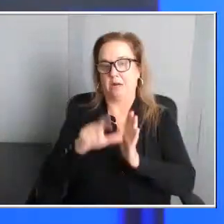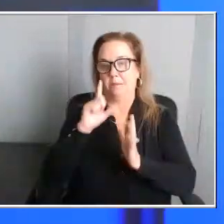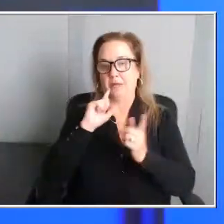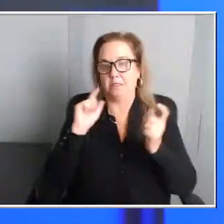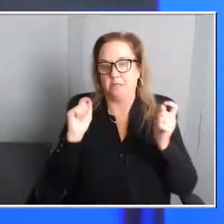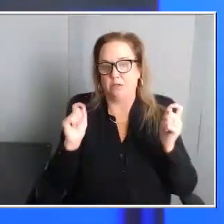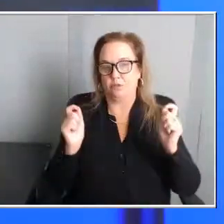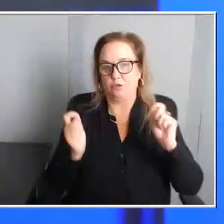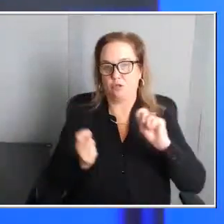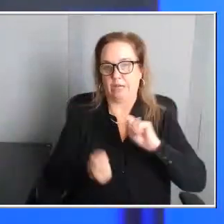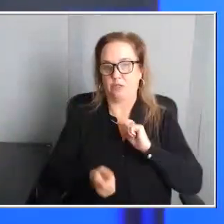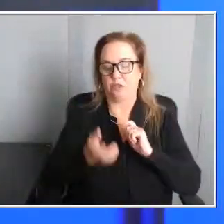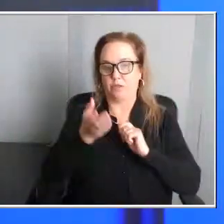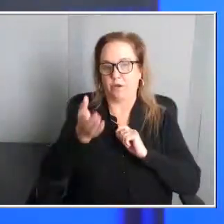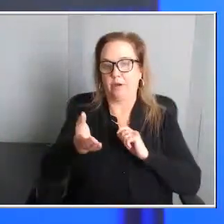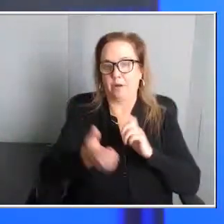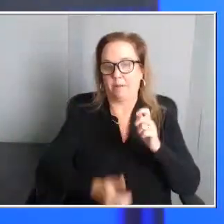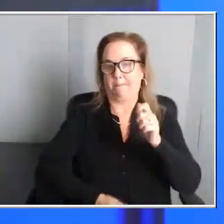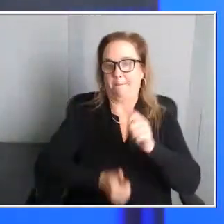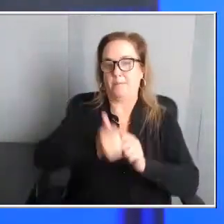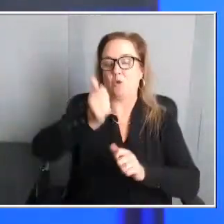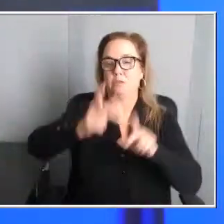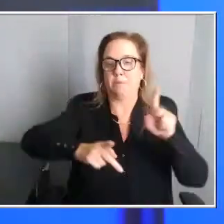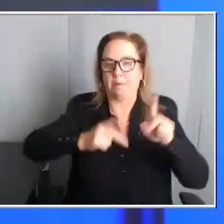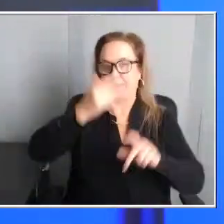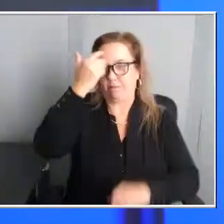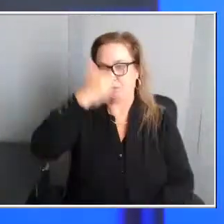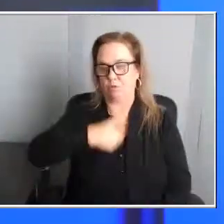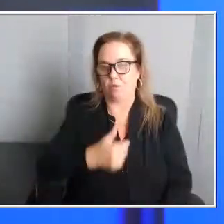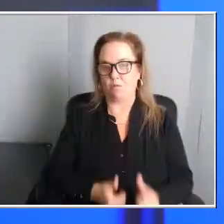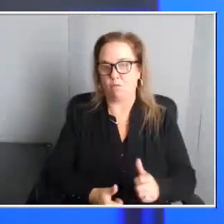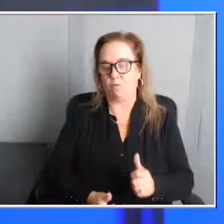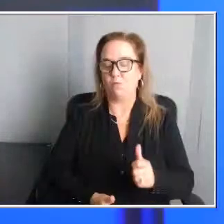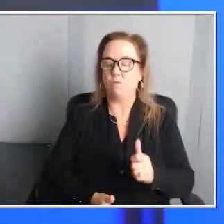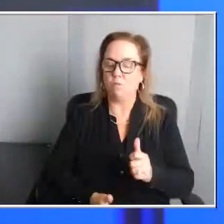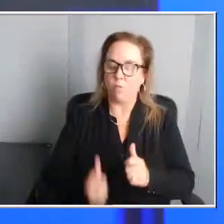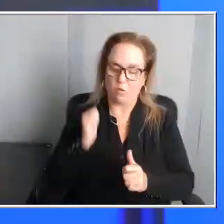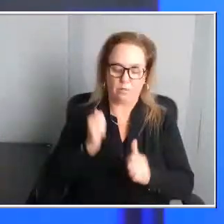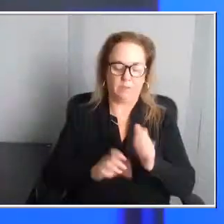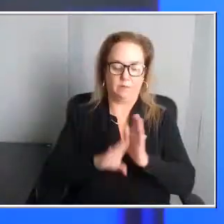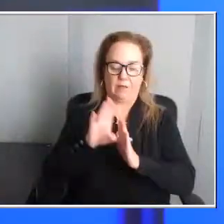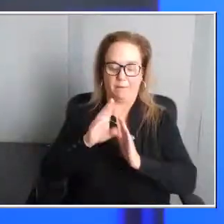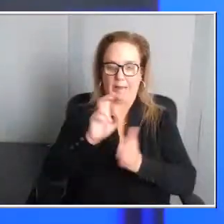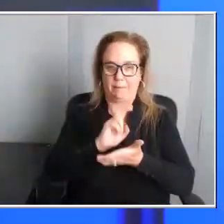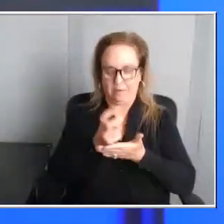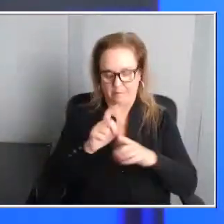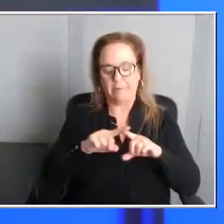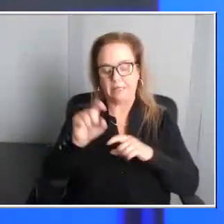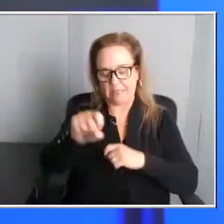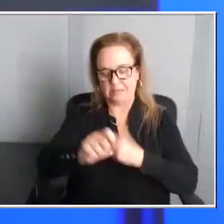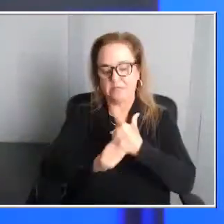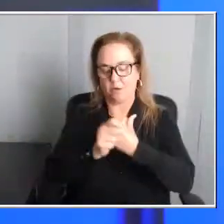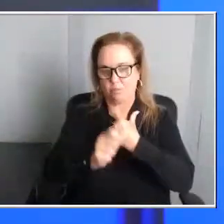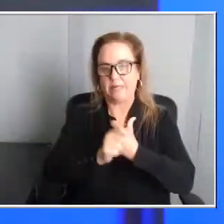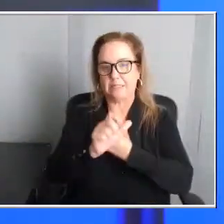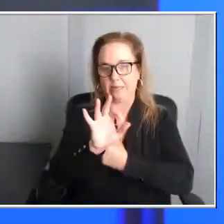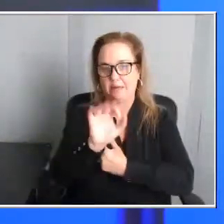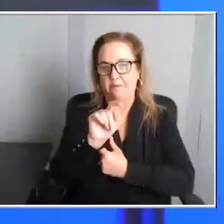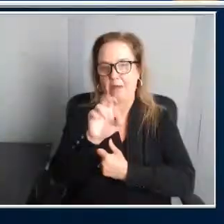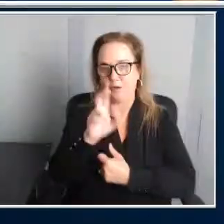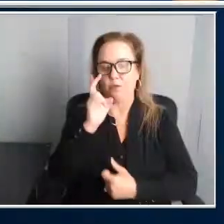are there. The vast majority of people with strokes won't develop epilepsy, but it's absolutely a risk factor, and we see many patients like